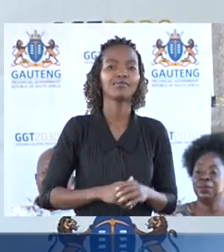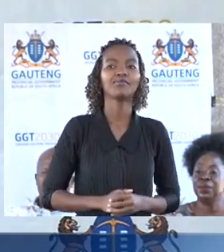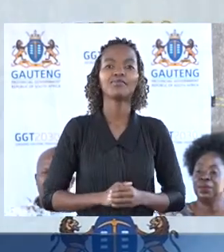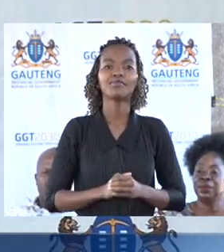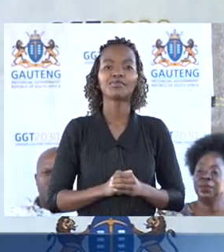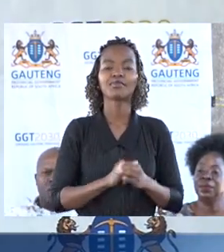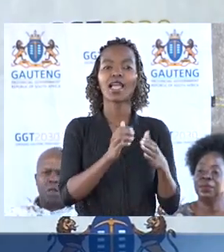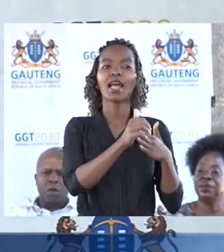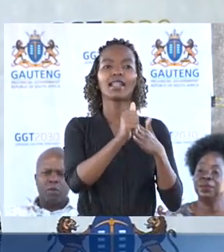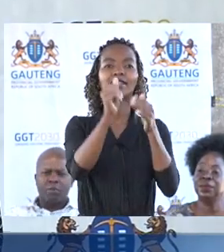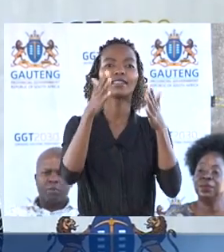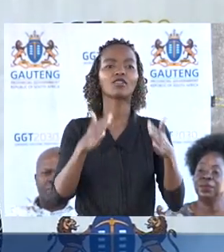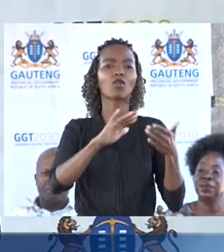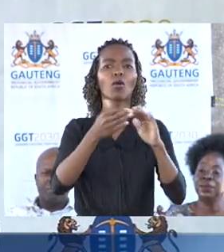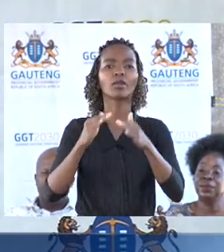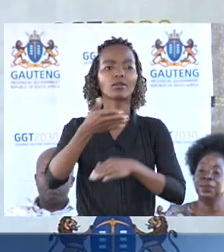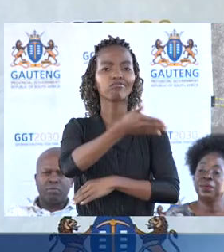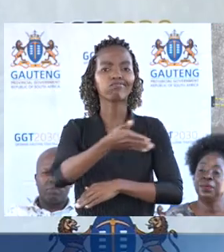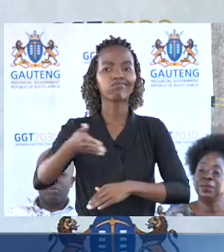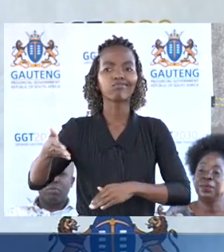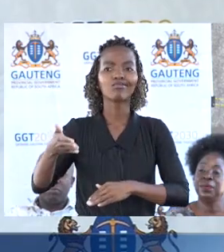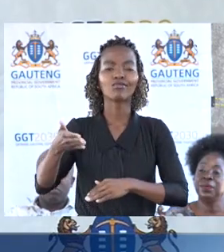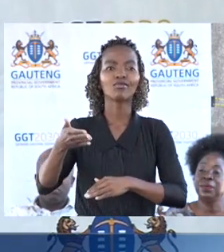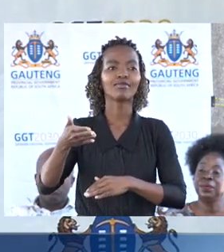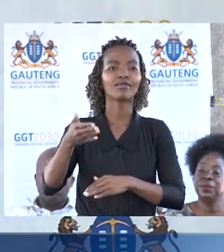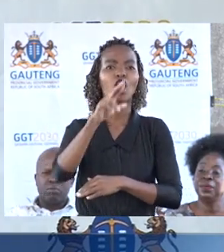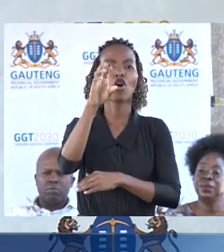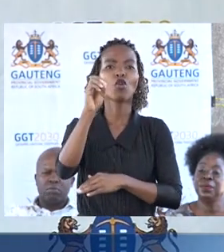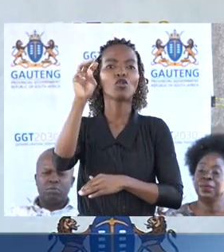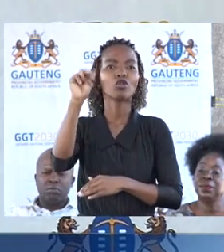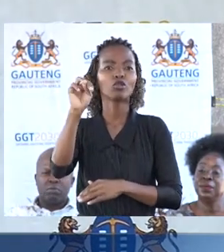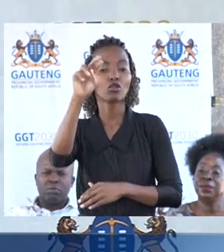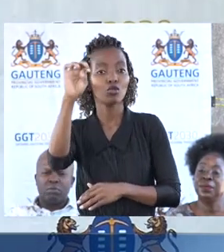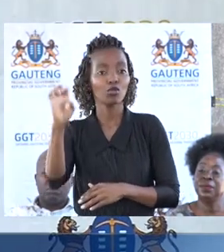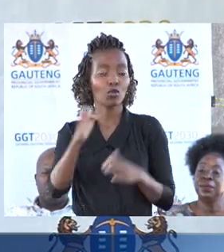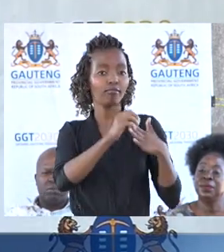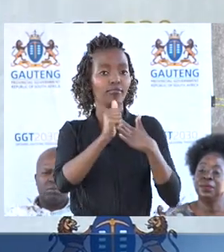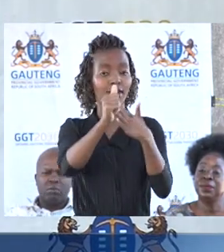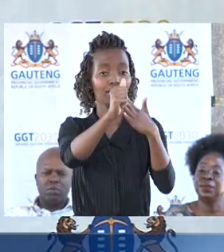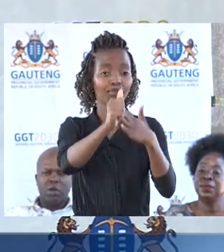The leadership of the community, represented here by the zonal leadership,